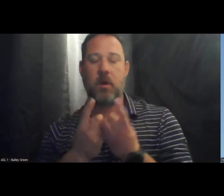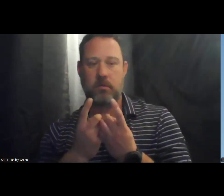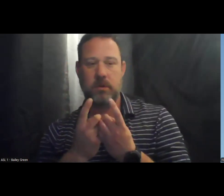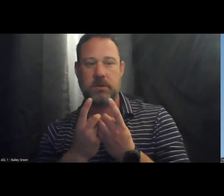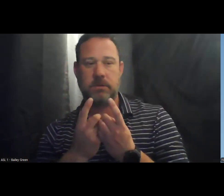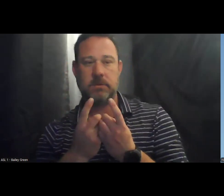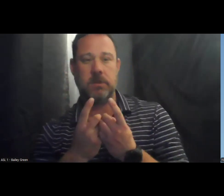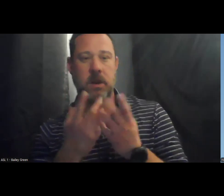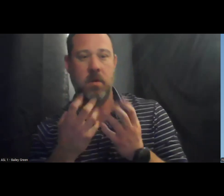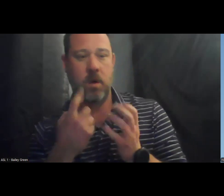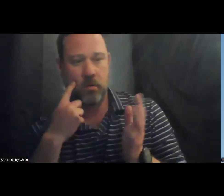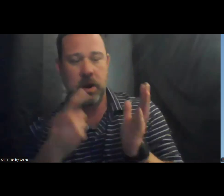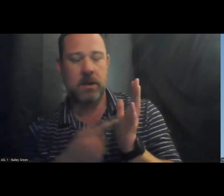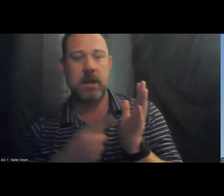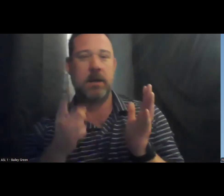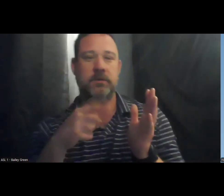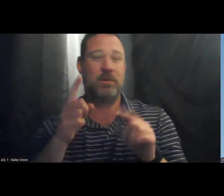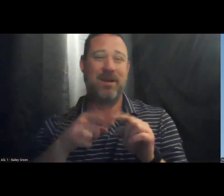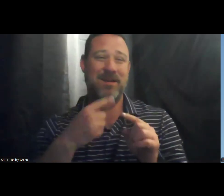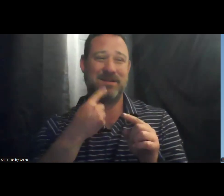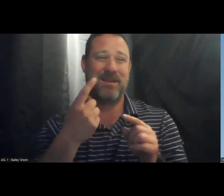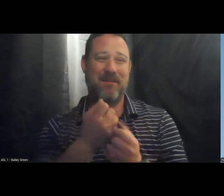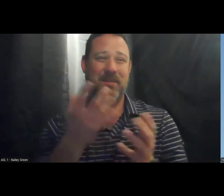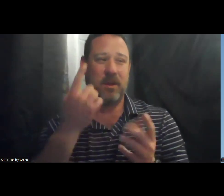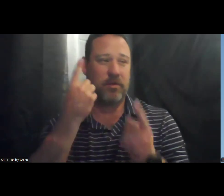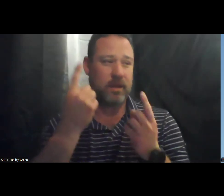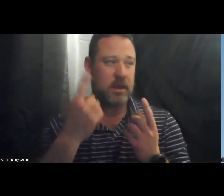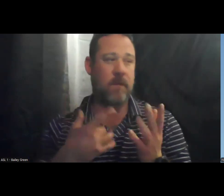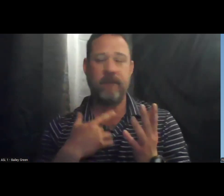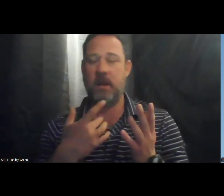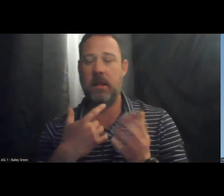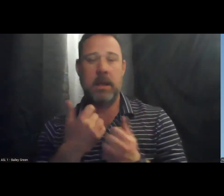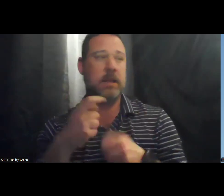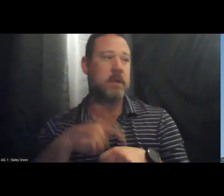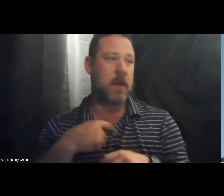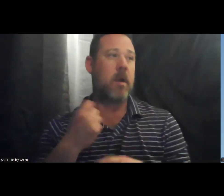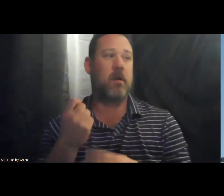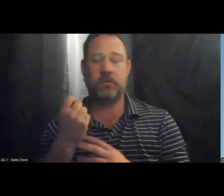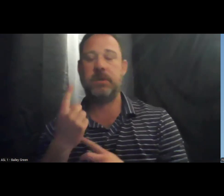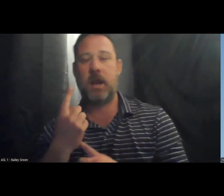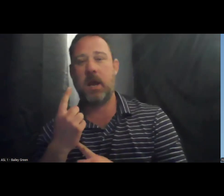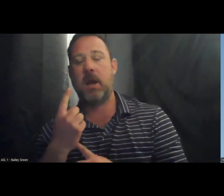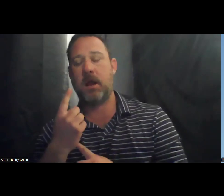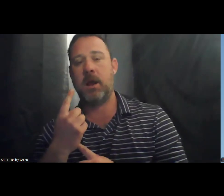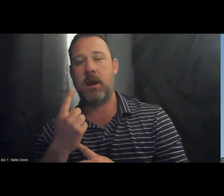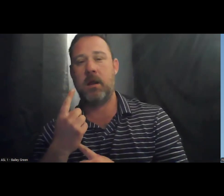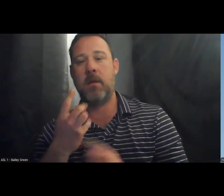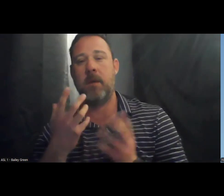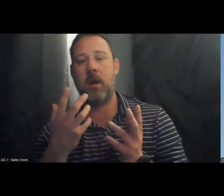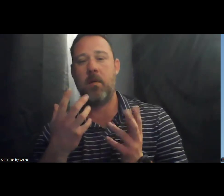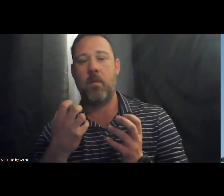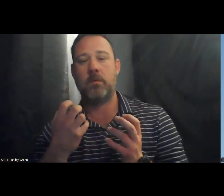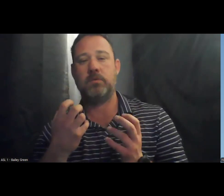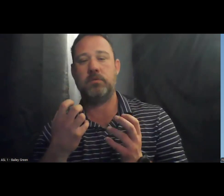And I want to recognize that you guys can't say everything you're thinking or feeling at any given time. I get that. But I want to